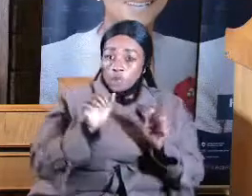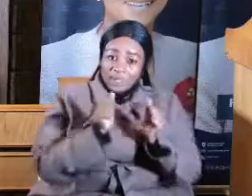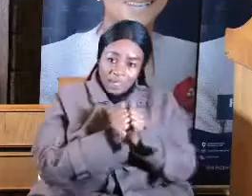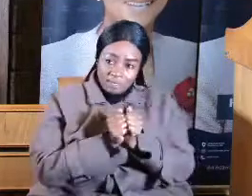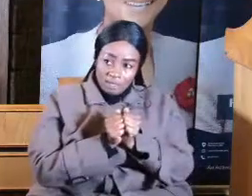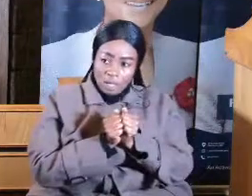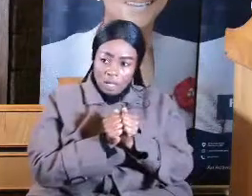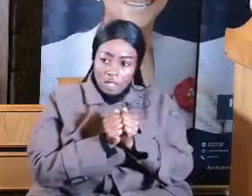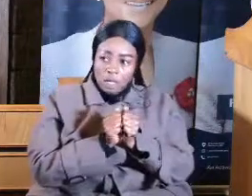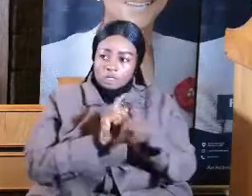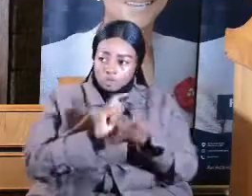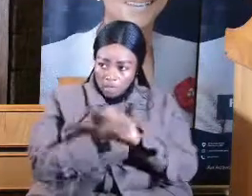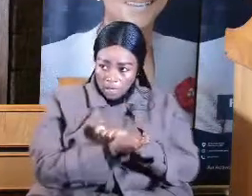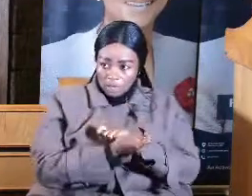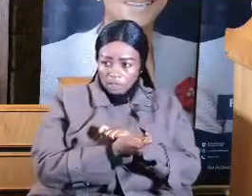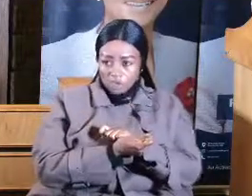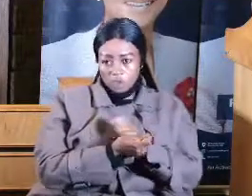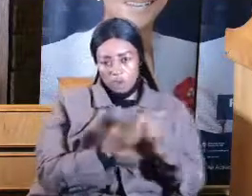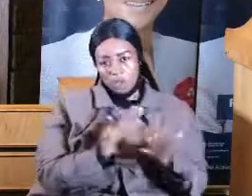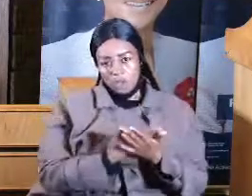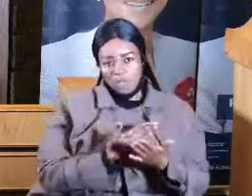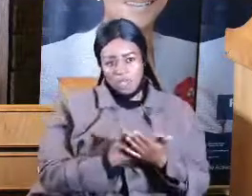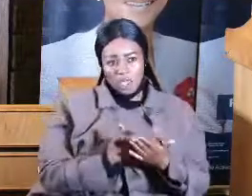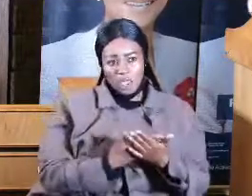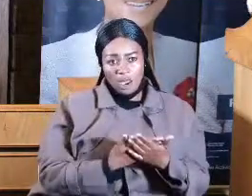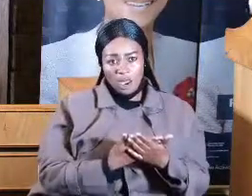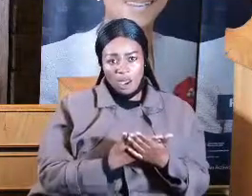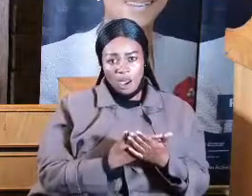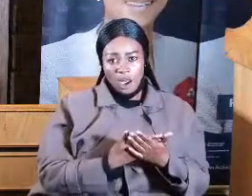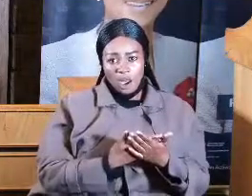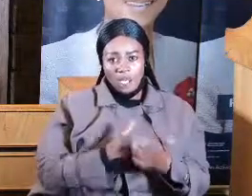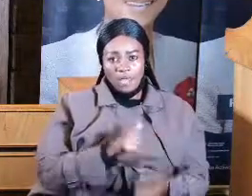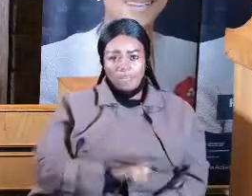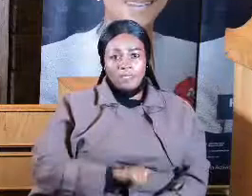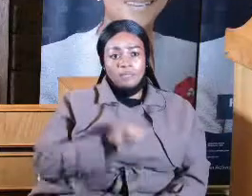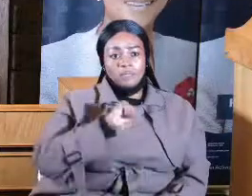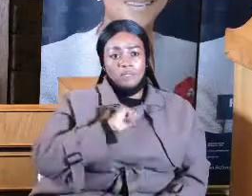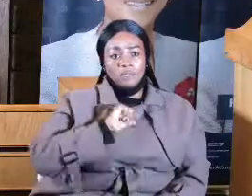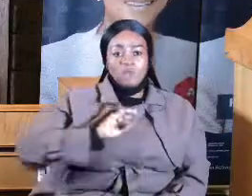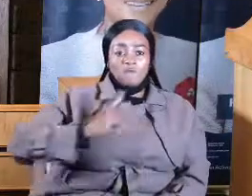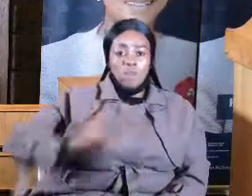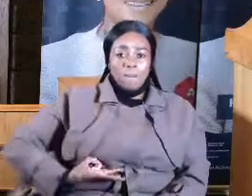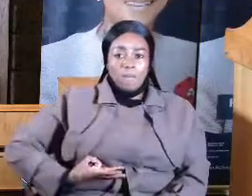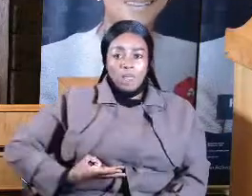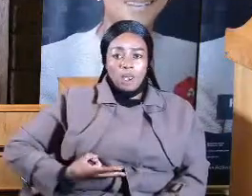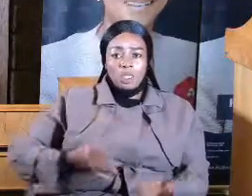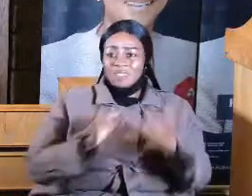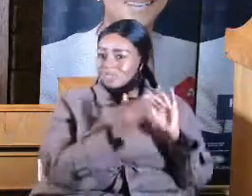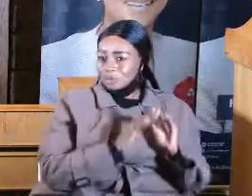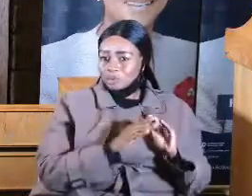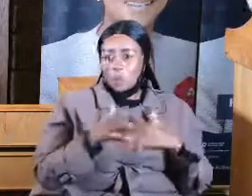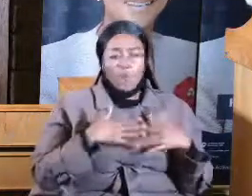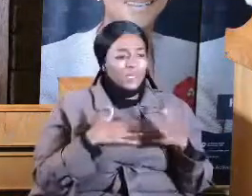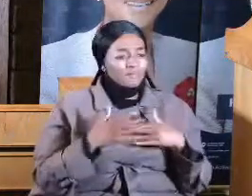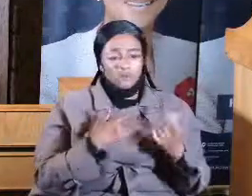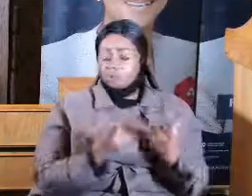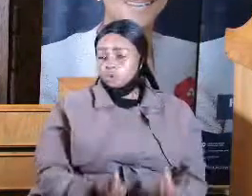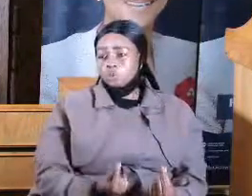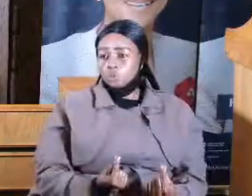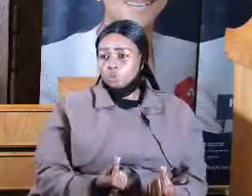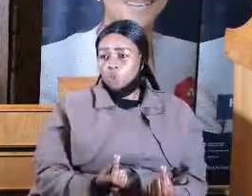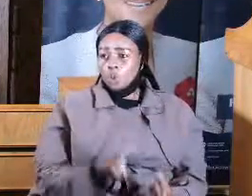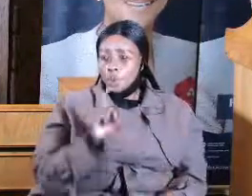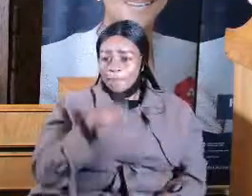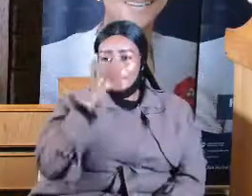can change the plight of women in the society. Whatever we do, at the back of